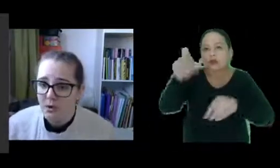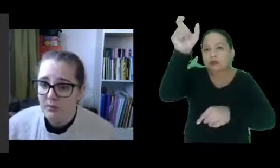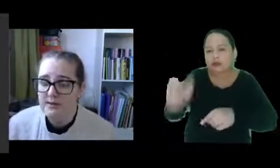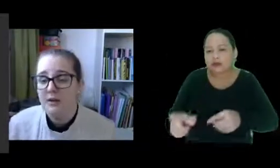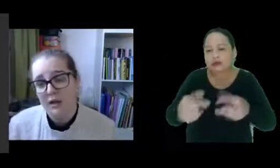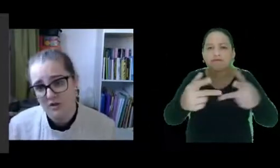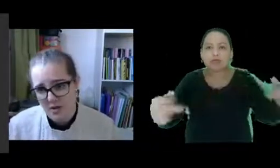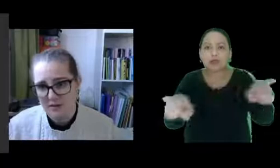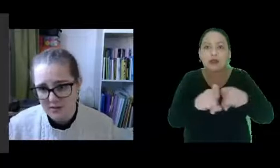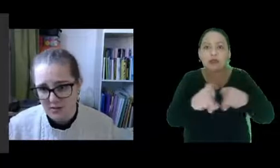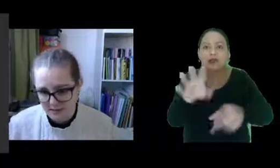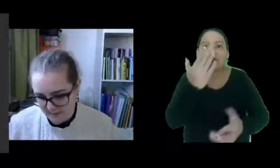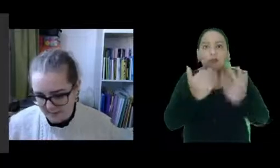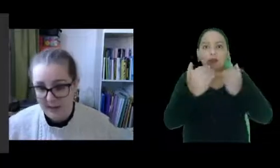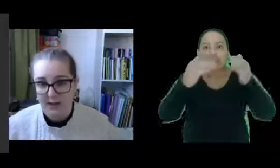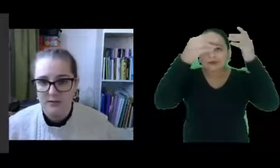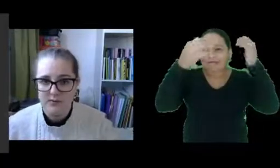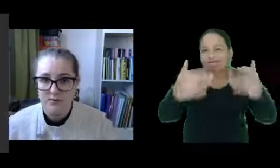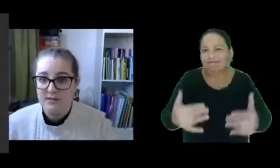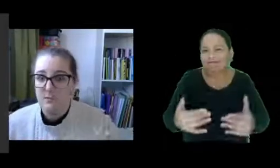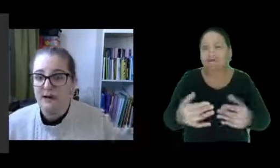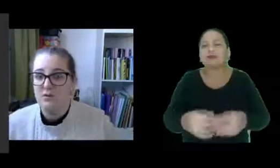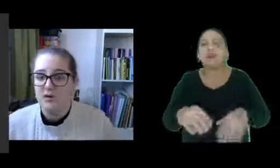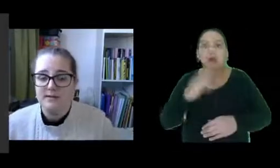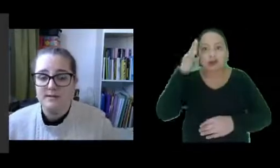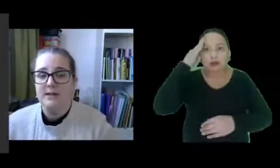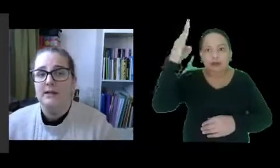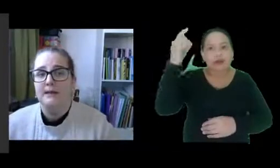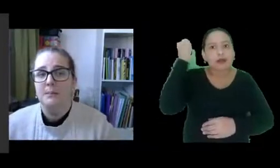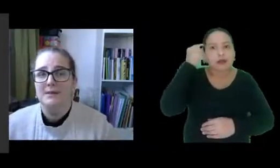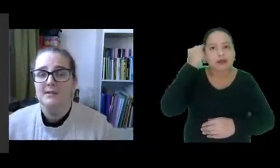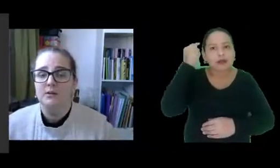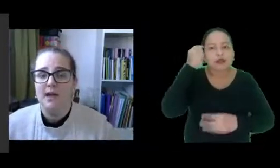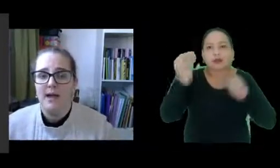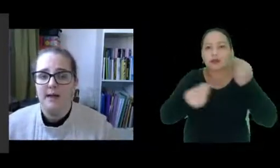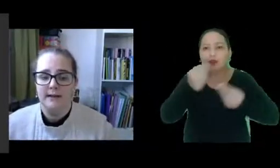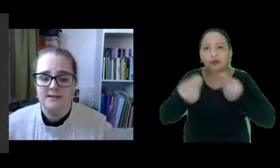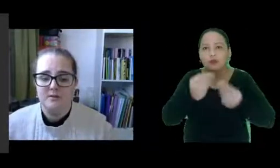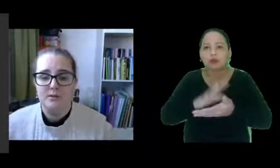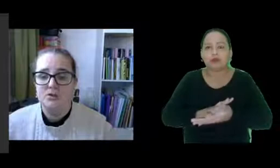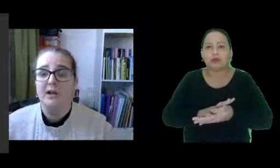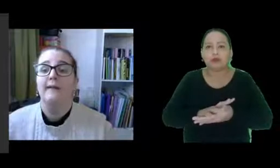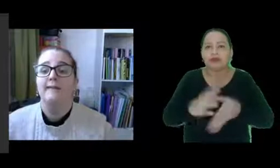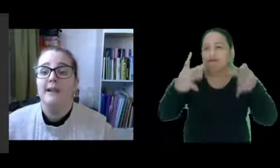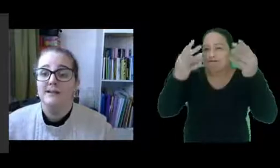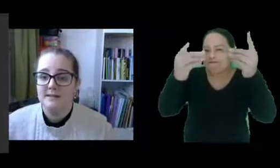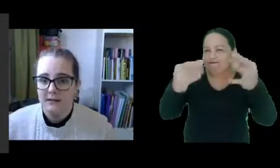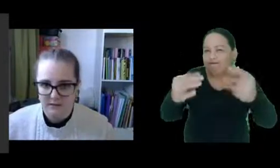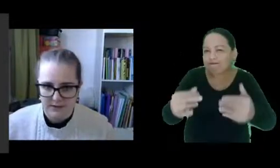meals. They are the main things thinking about the situation to describe.